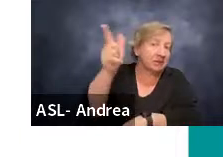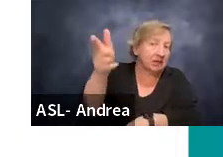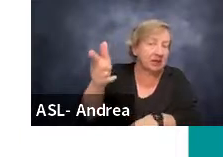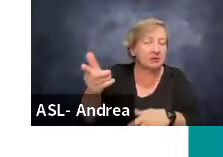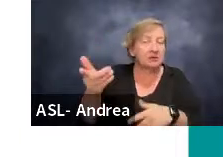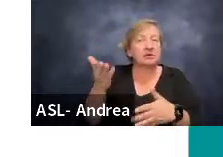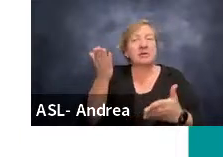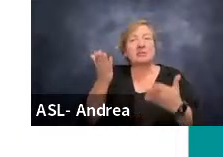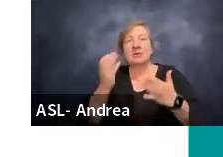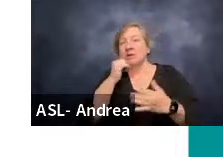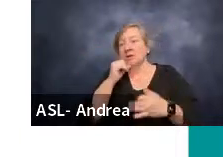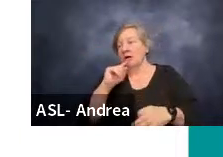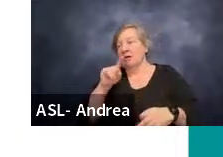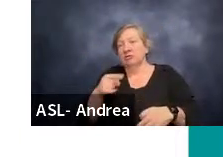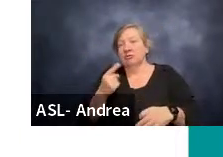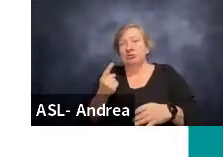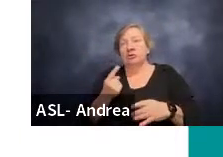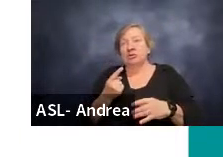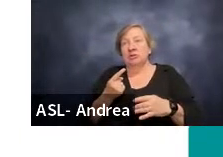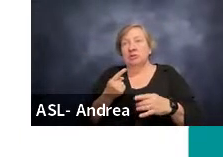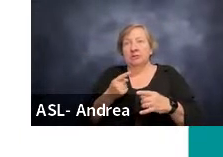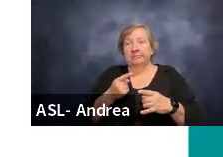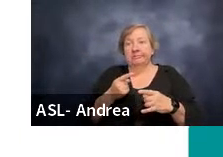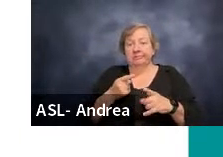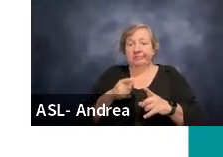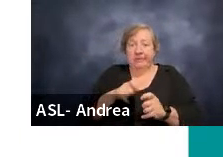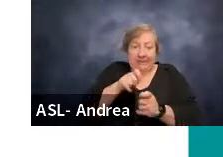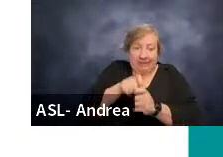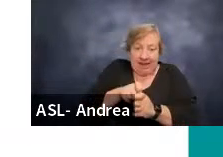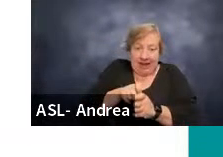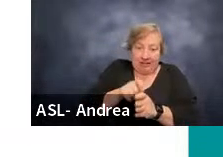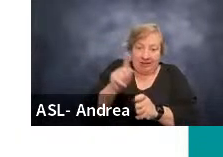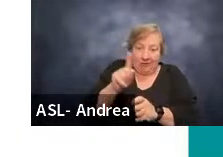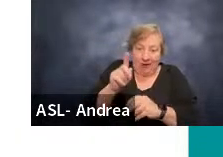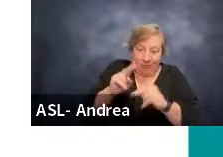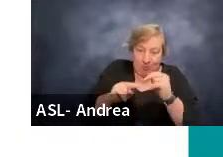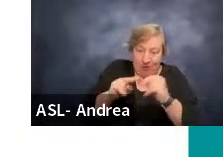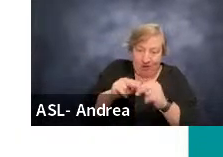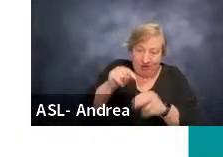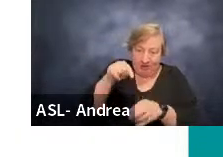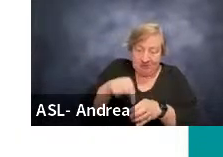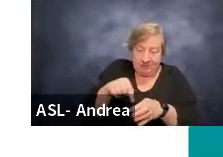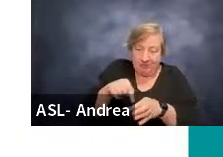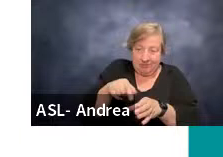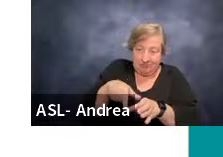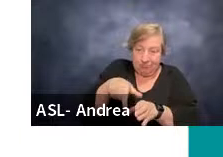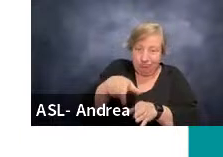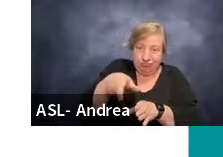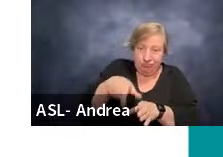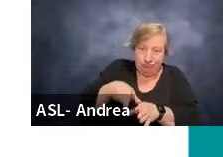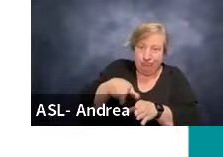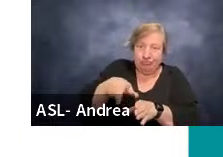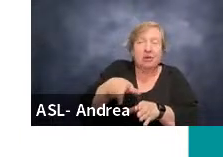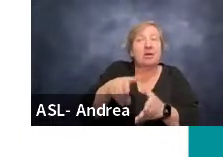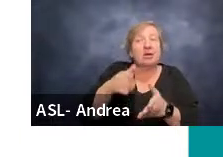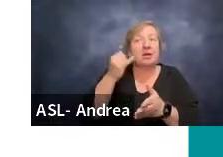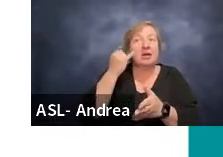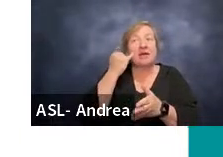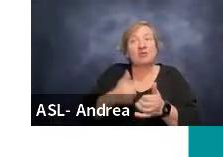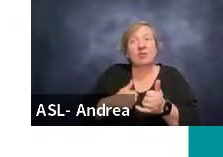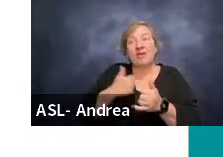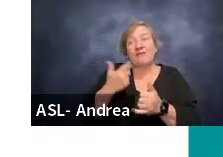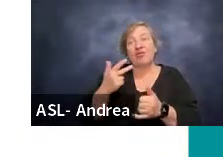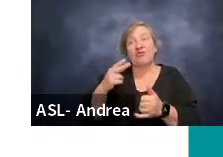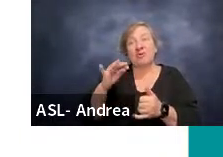not just affect exactly where the construction activities are taking place, but if you live 3